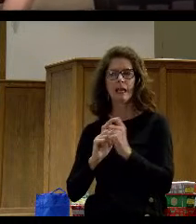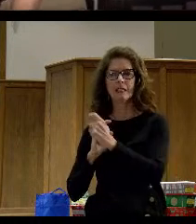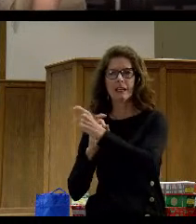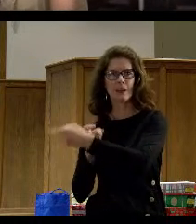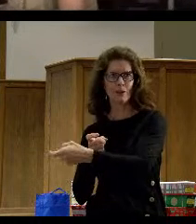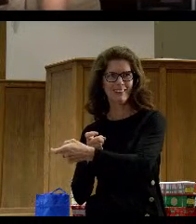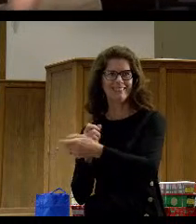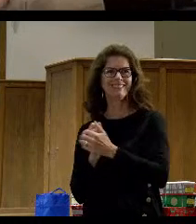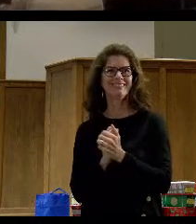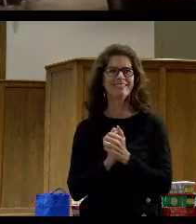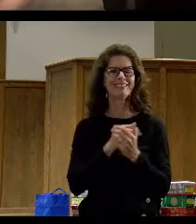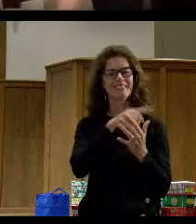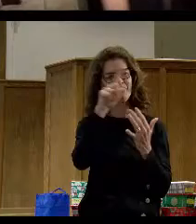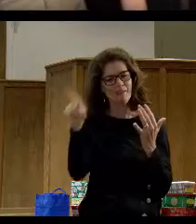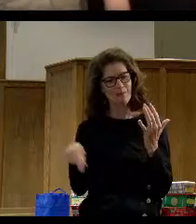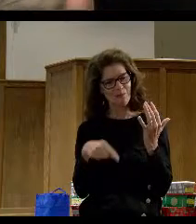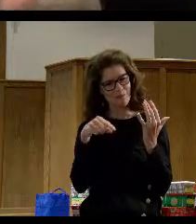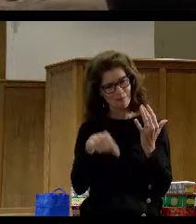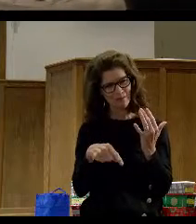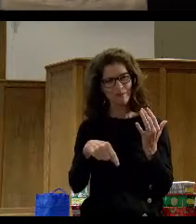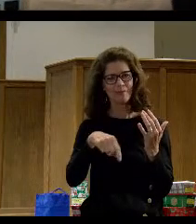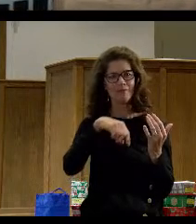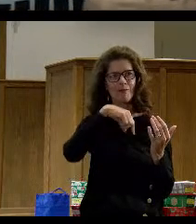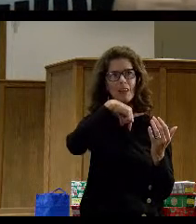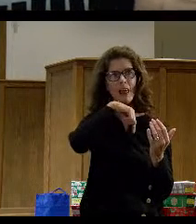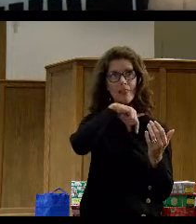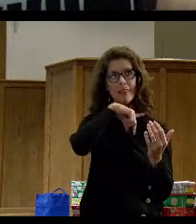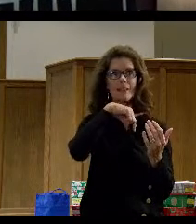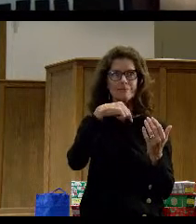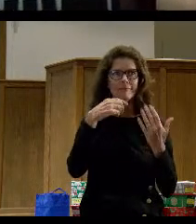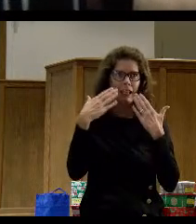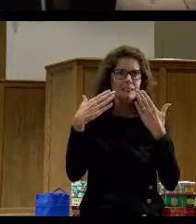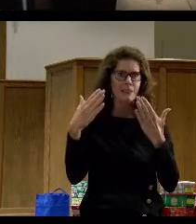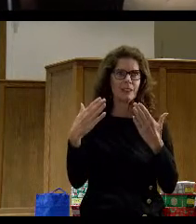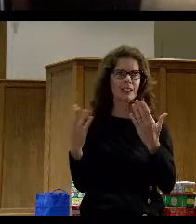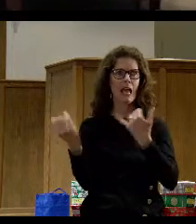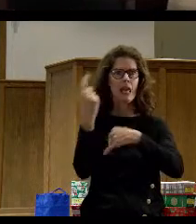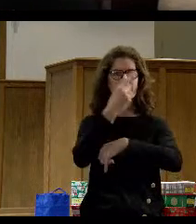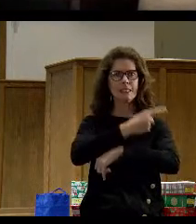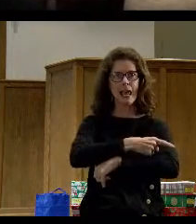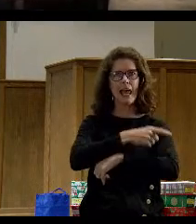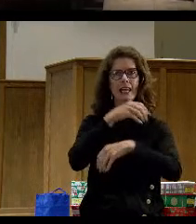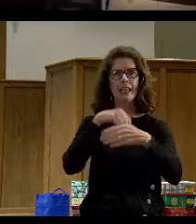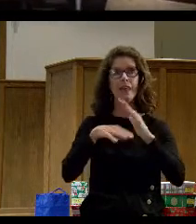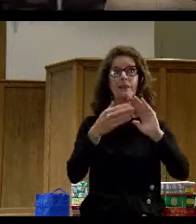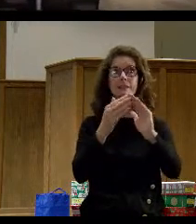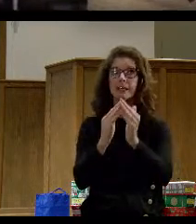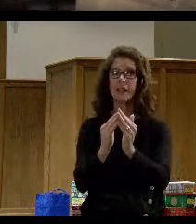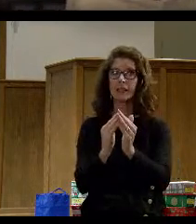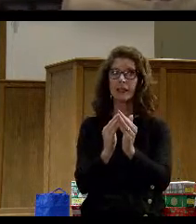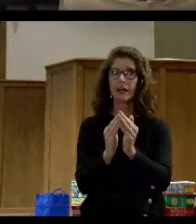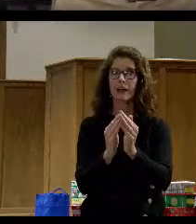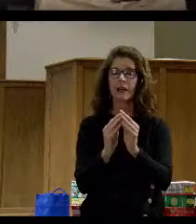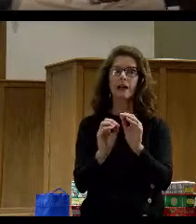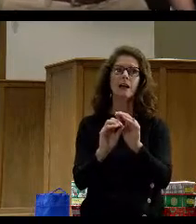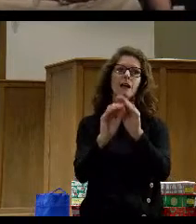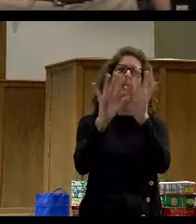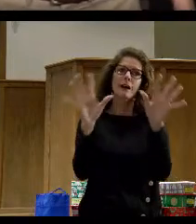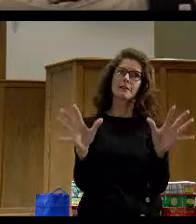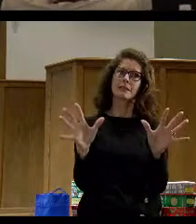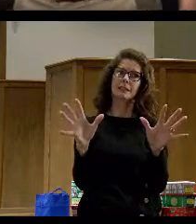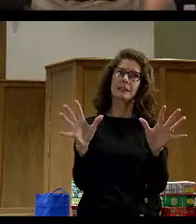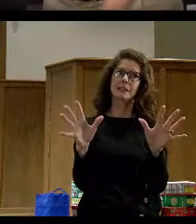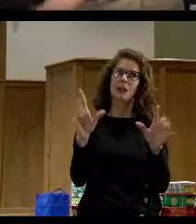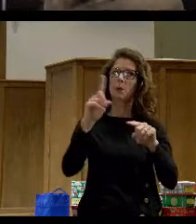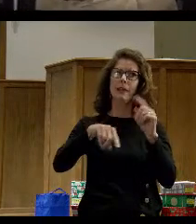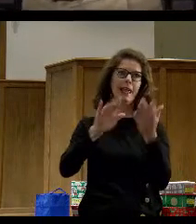City, another event that's going to look a little bit different this year. We're not cooking anything this year due to pandemic precautions, but we are going to still be